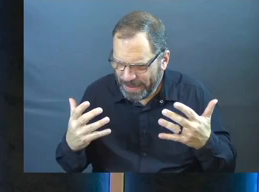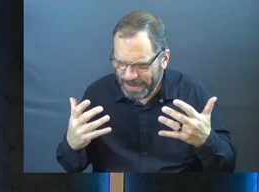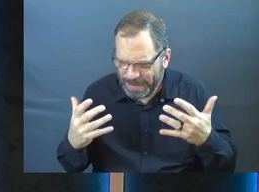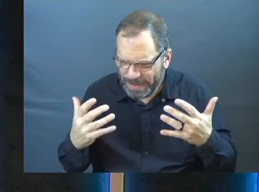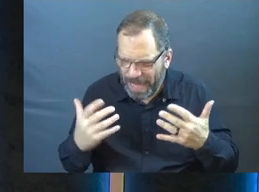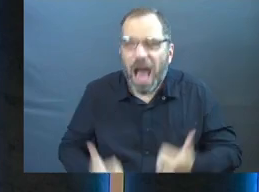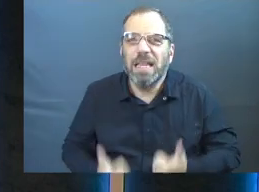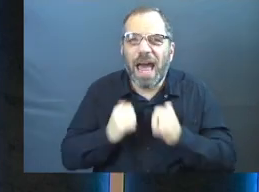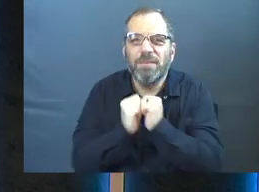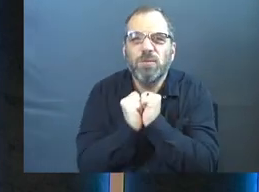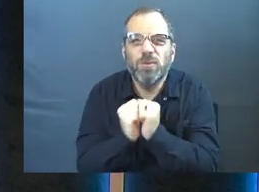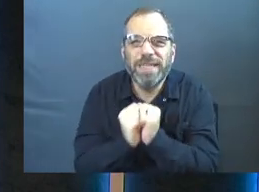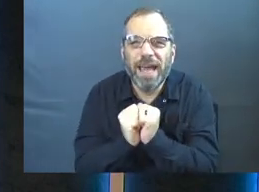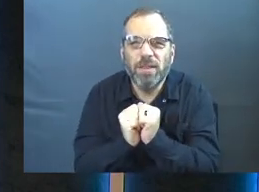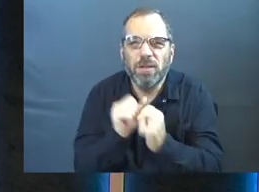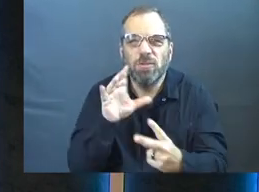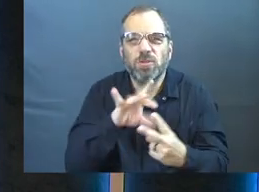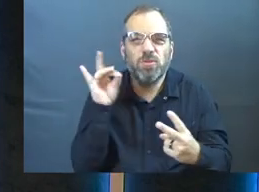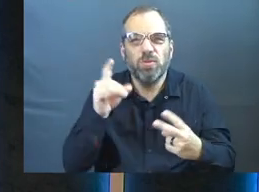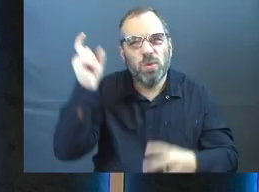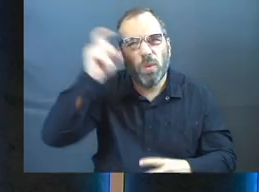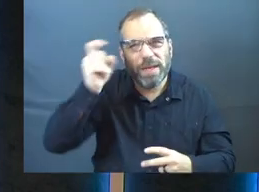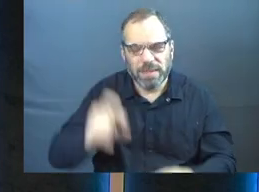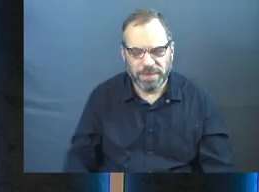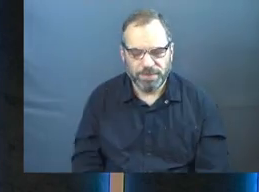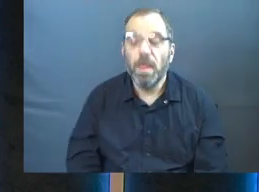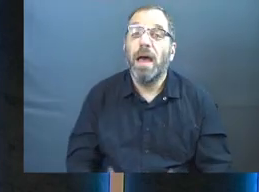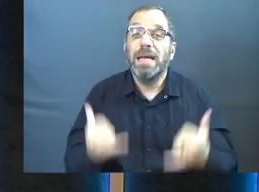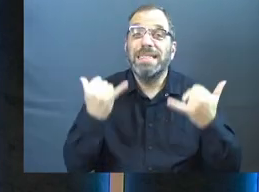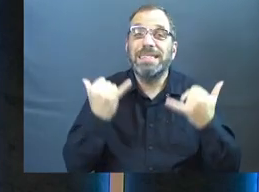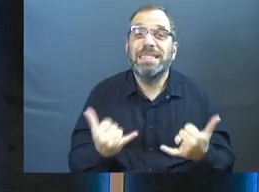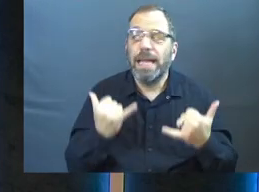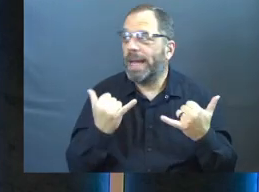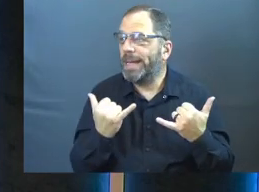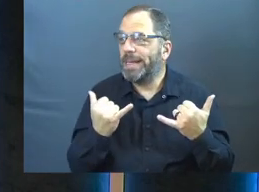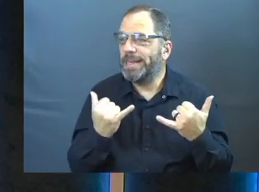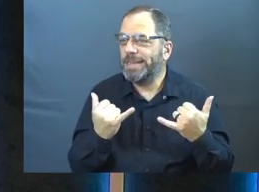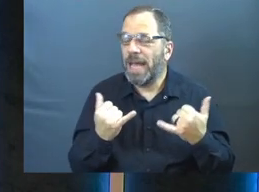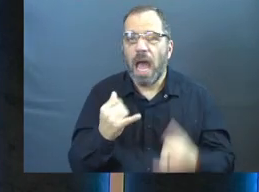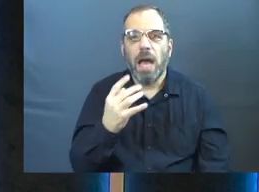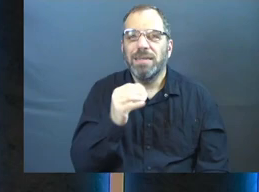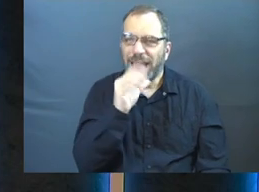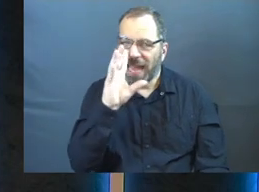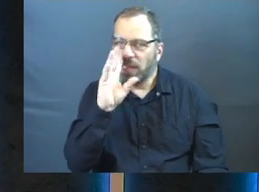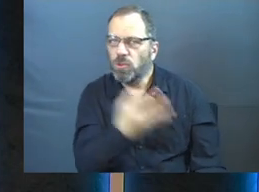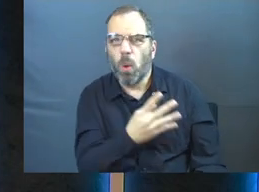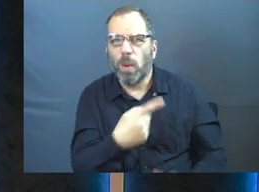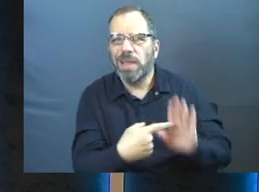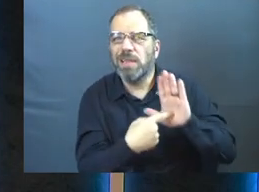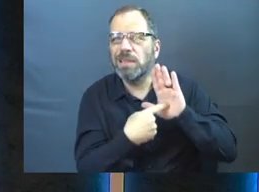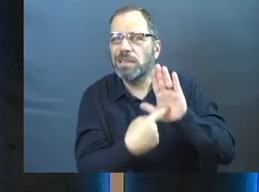a life together. Choose wisely. Today is about not ignoring the signs.